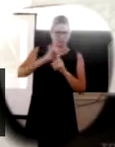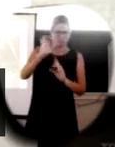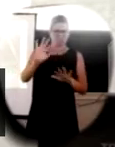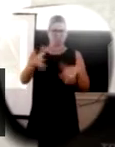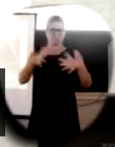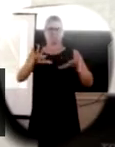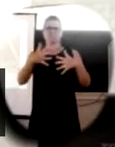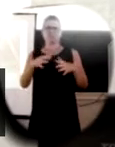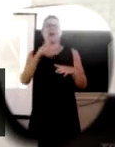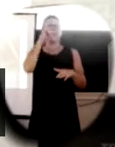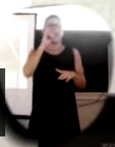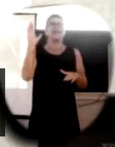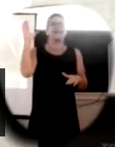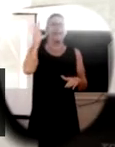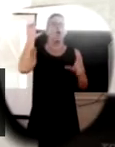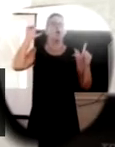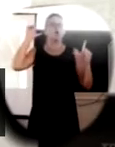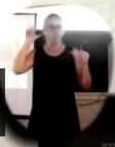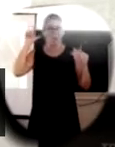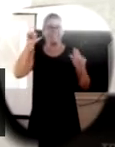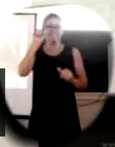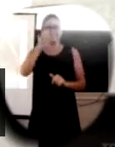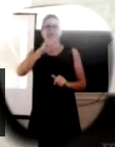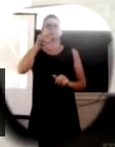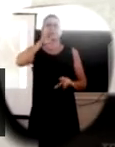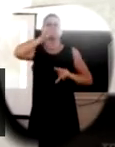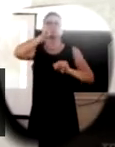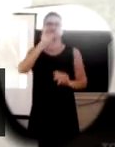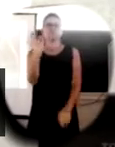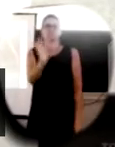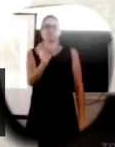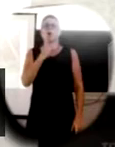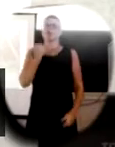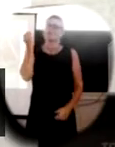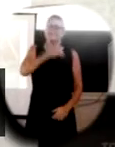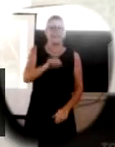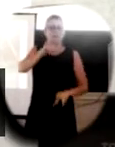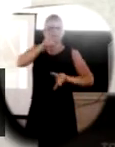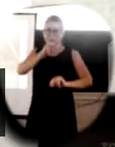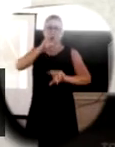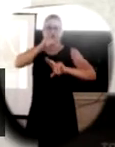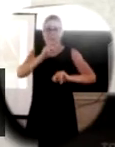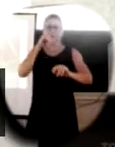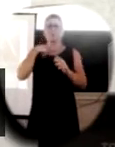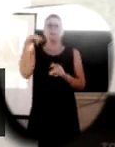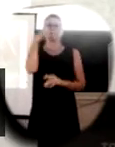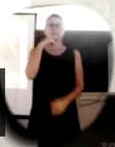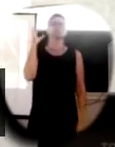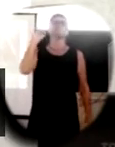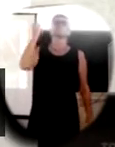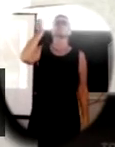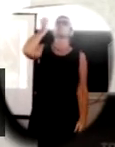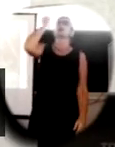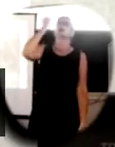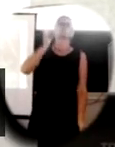was hearing noise, but not responding to speech. We continued to talk to him, but he showed no signs of recognition, until